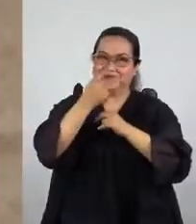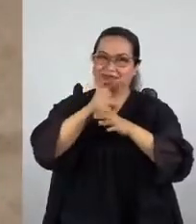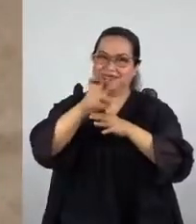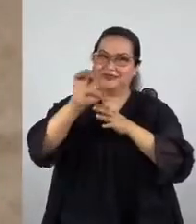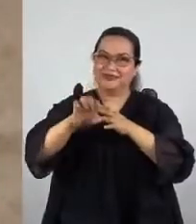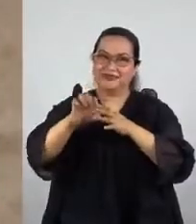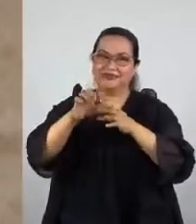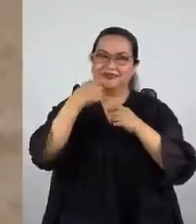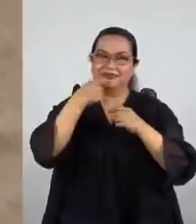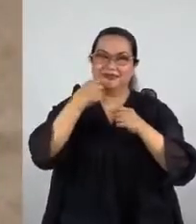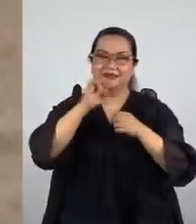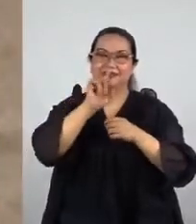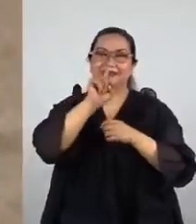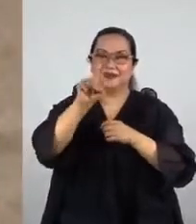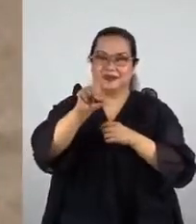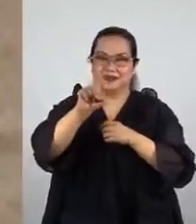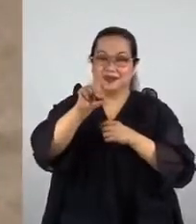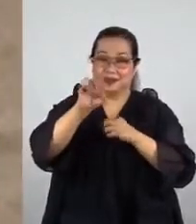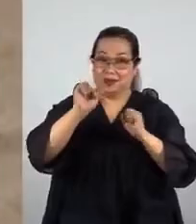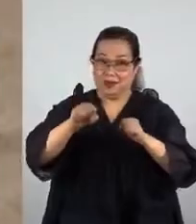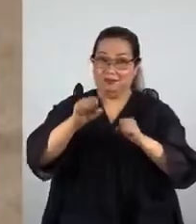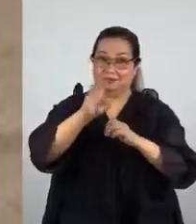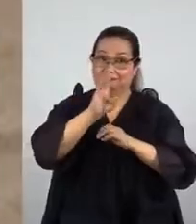or will it ever end.